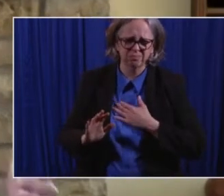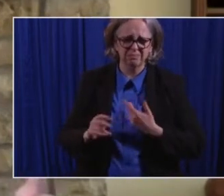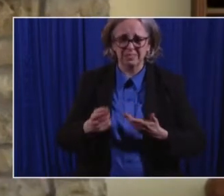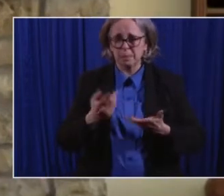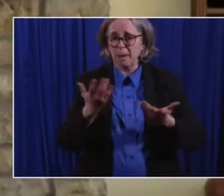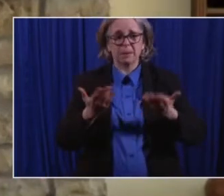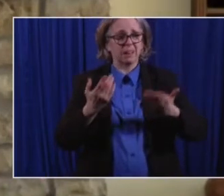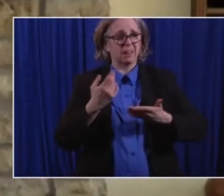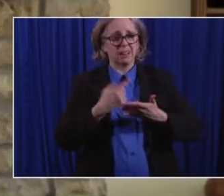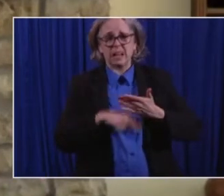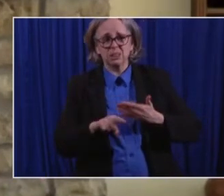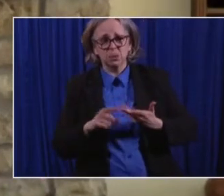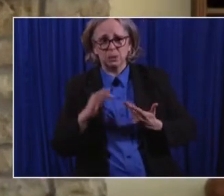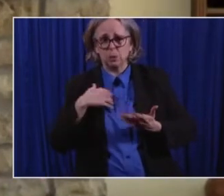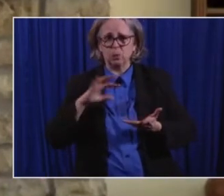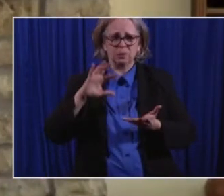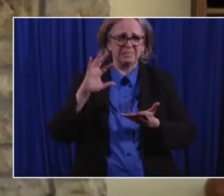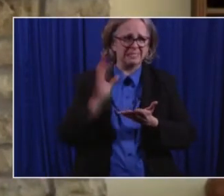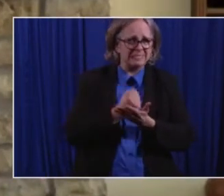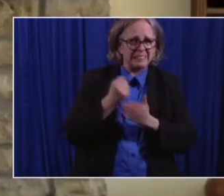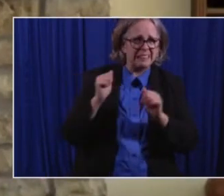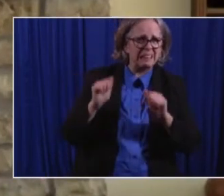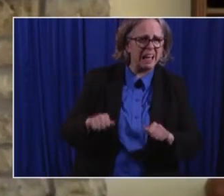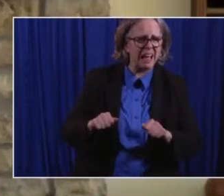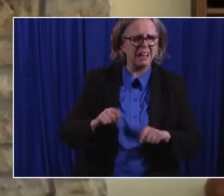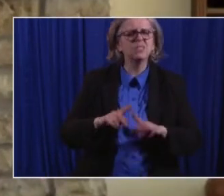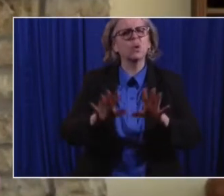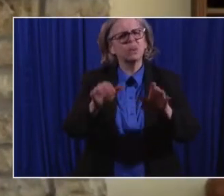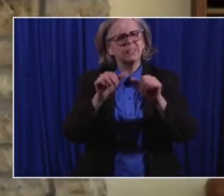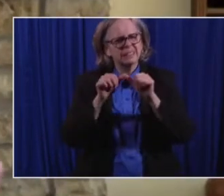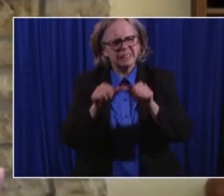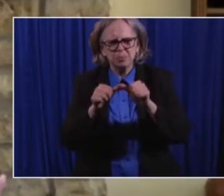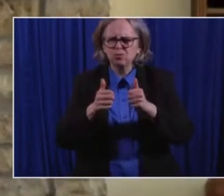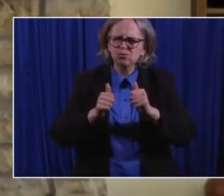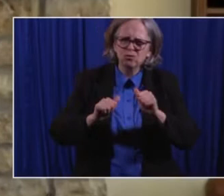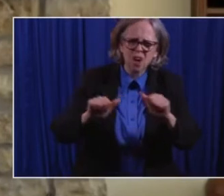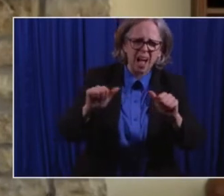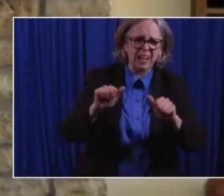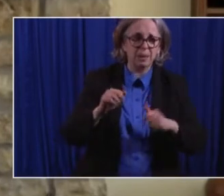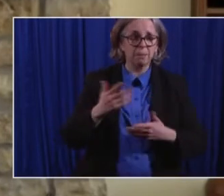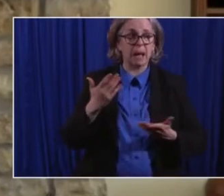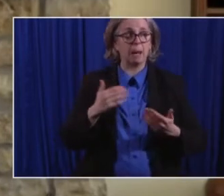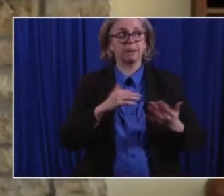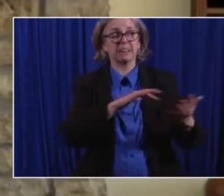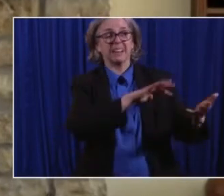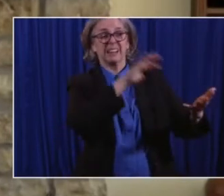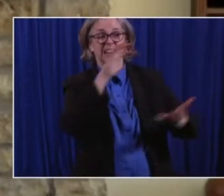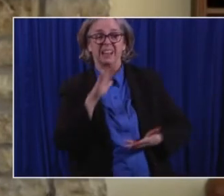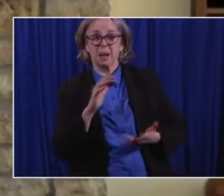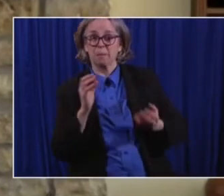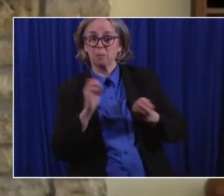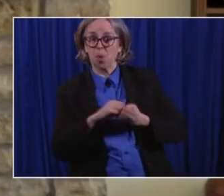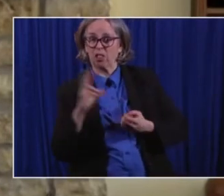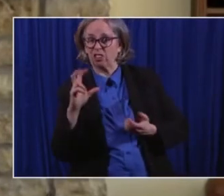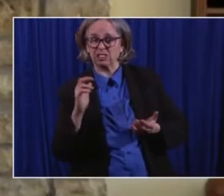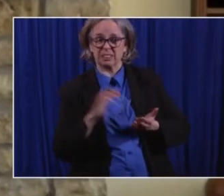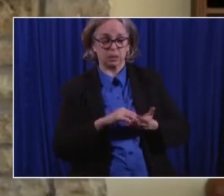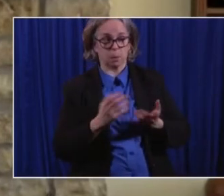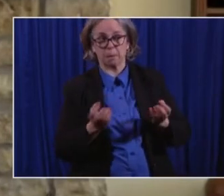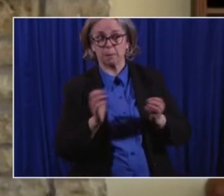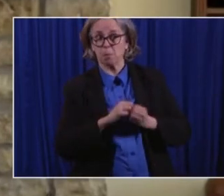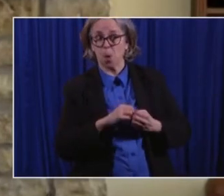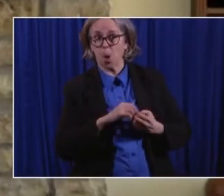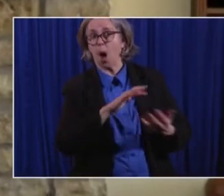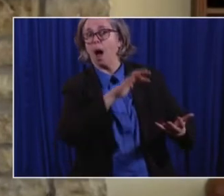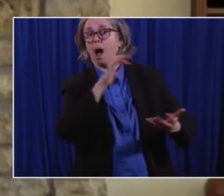starting to schedule, give it another shot, because 300 next week, and we may even have more if Johnson & Johnson comes on next week. So there's going to